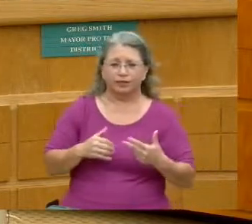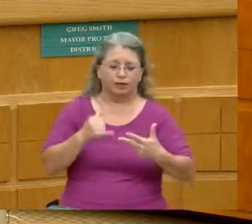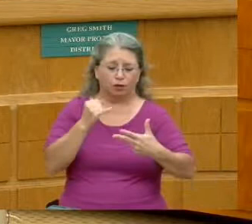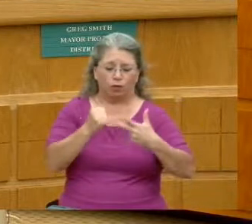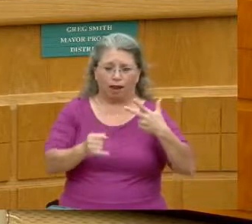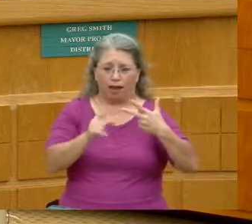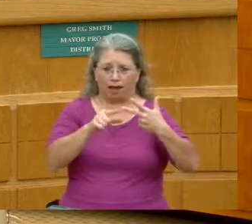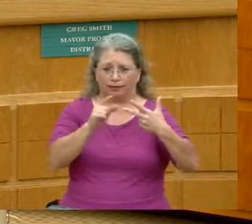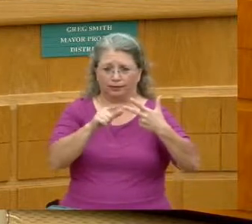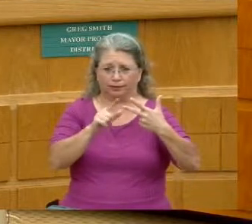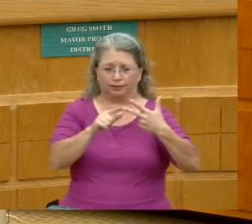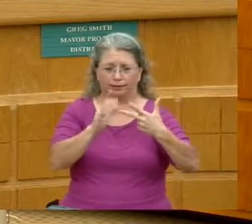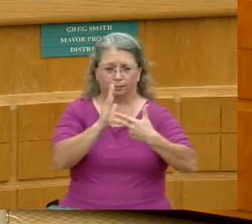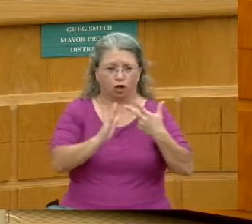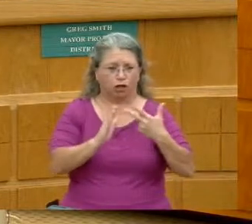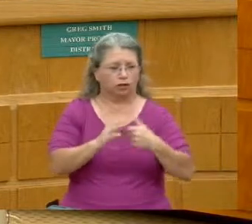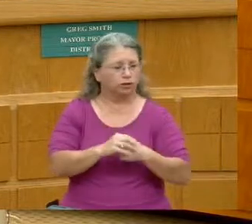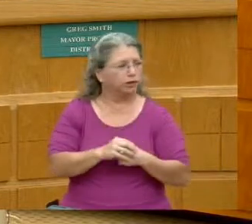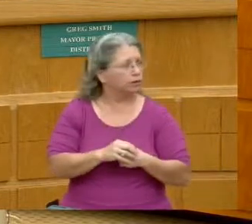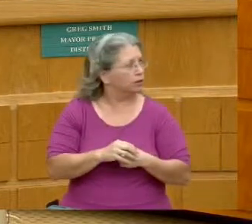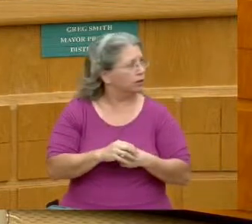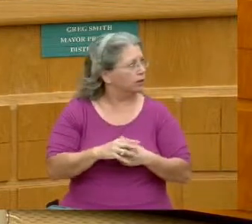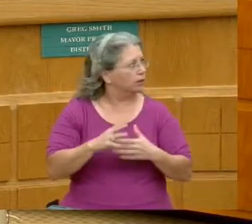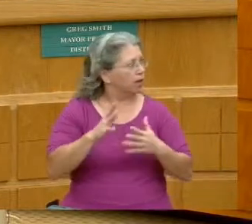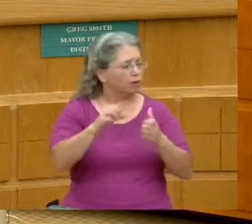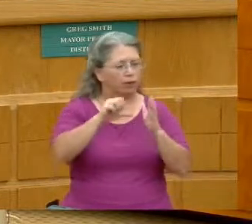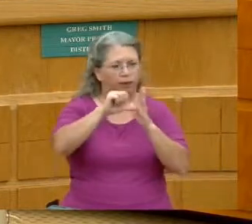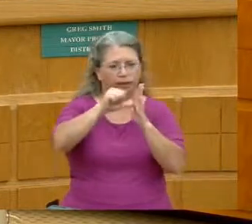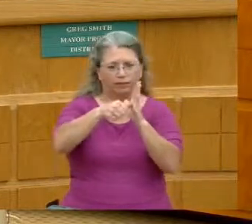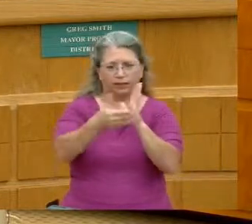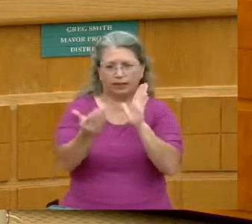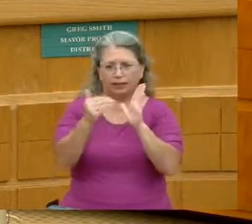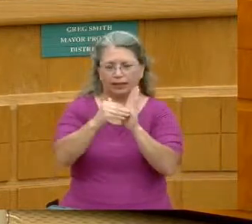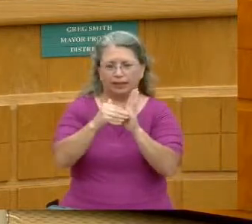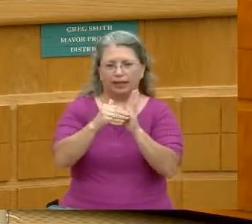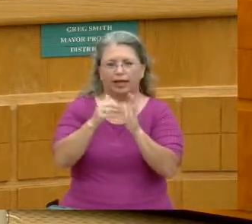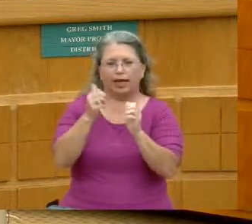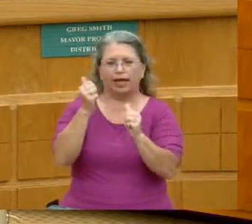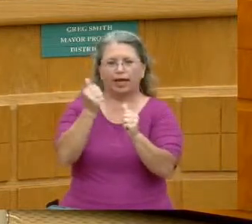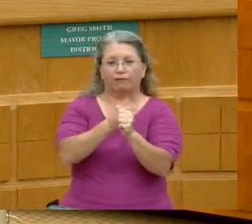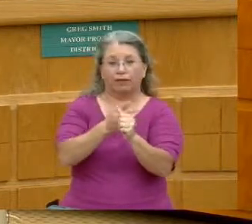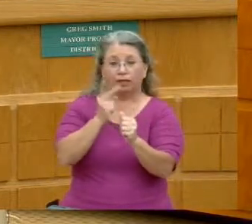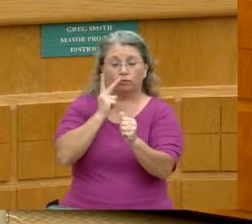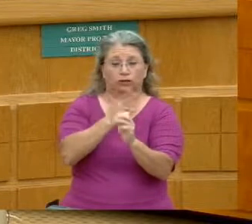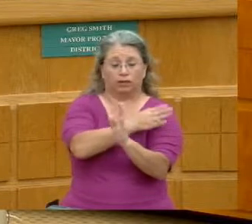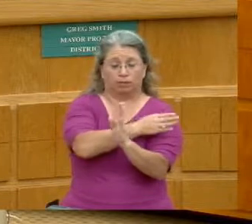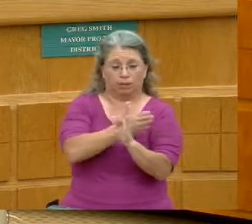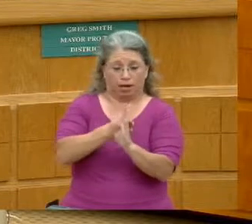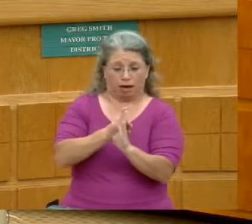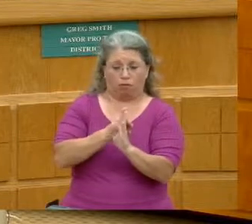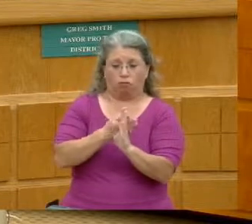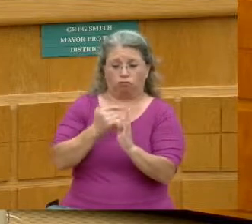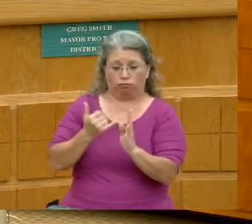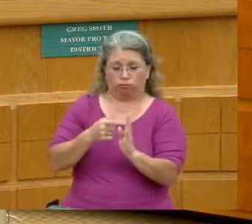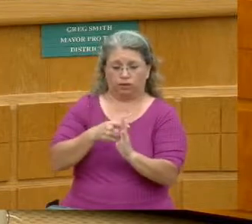And this is a slide we added last week. I want to emphasize again, everything you've seen before this point is essentially a very sophisticated way